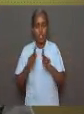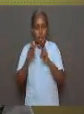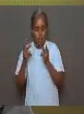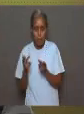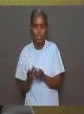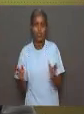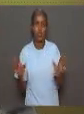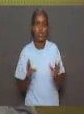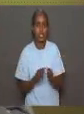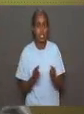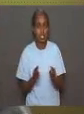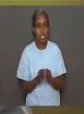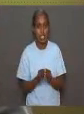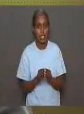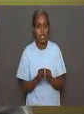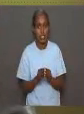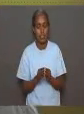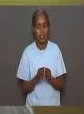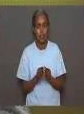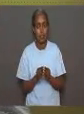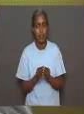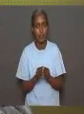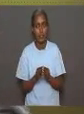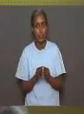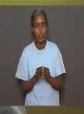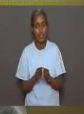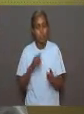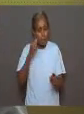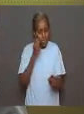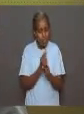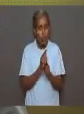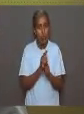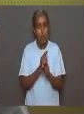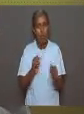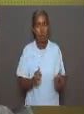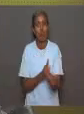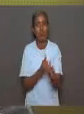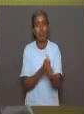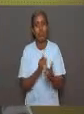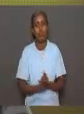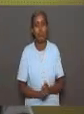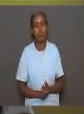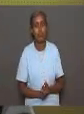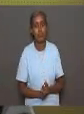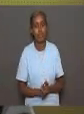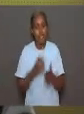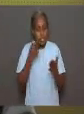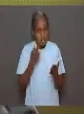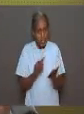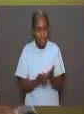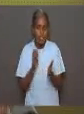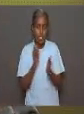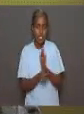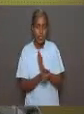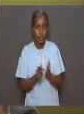of the set into a particular order. This example